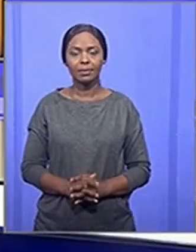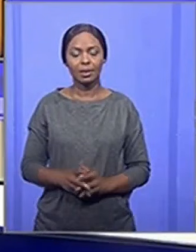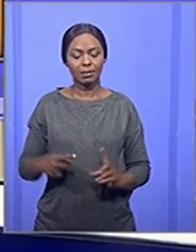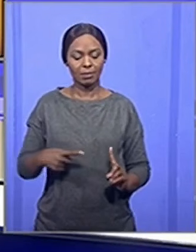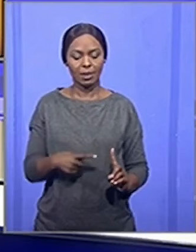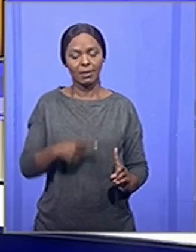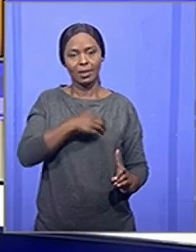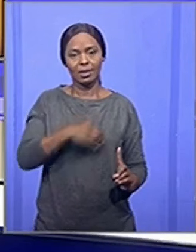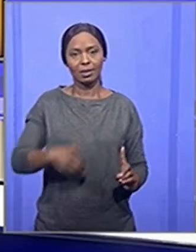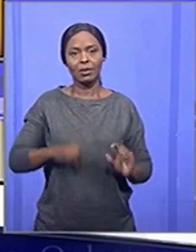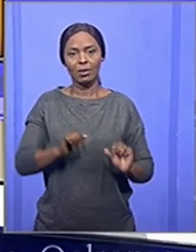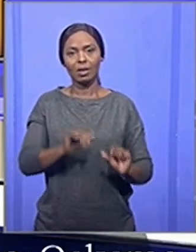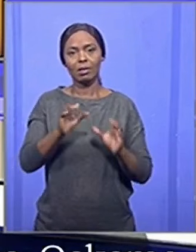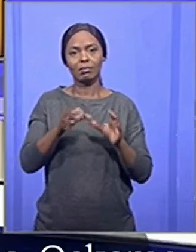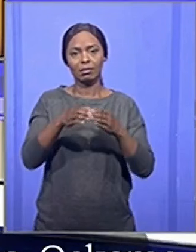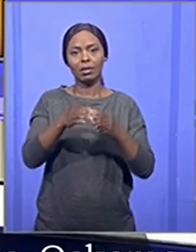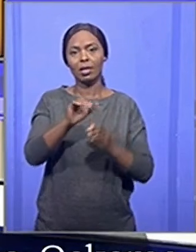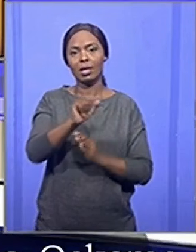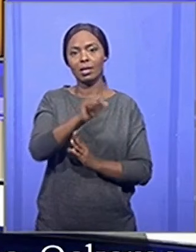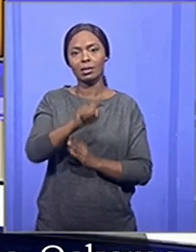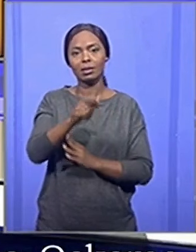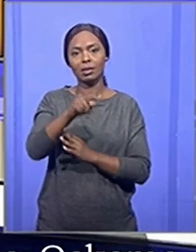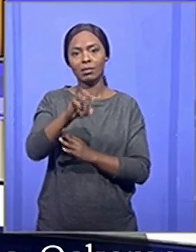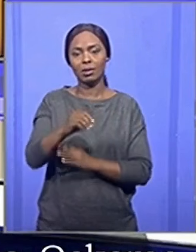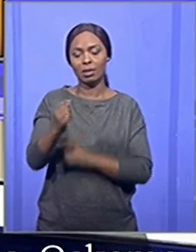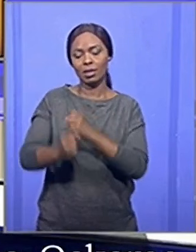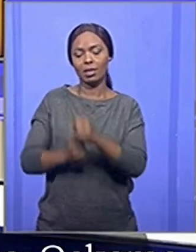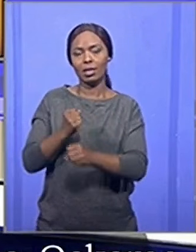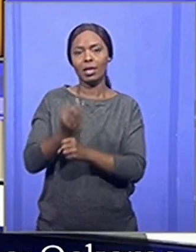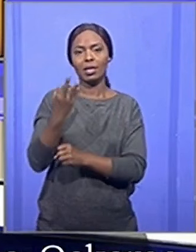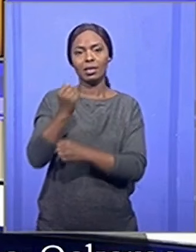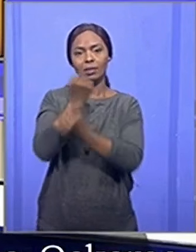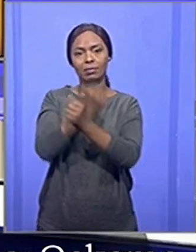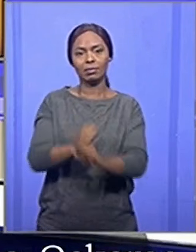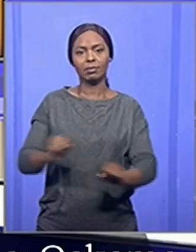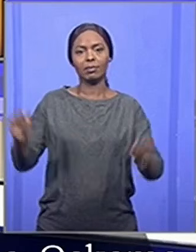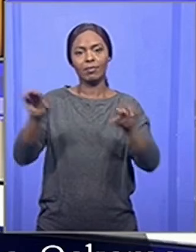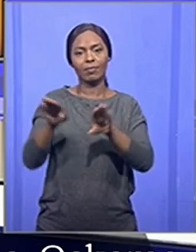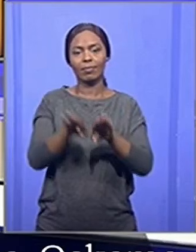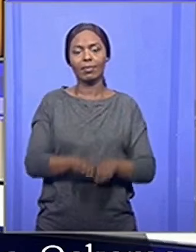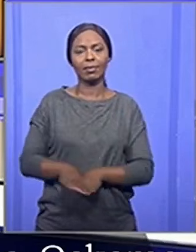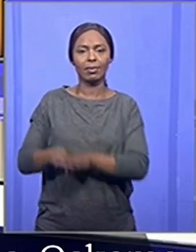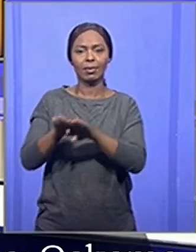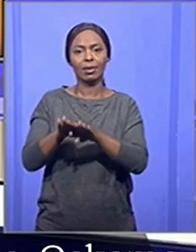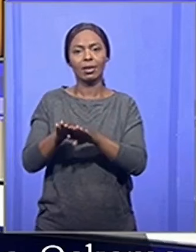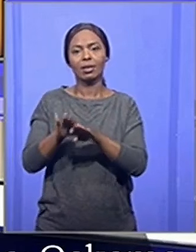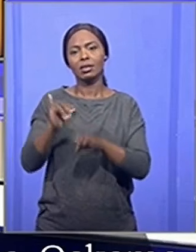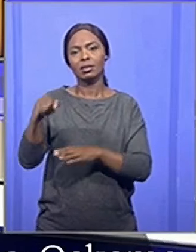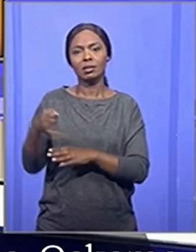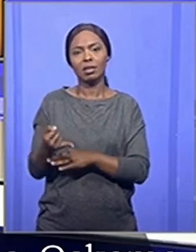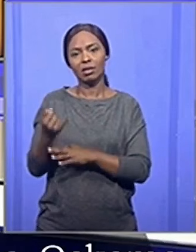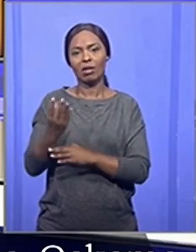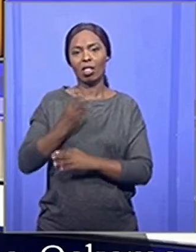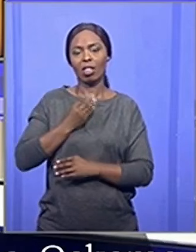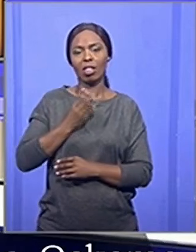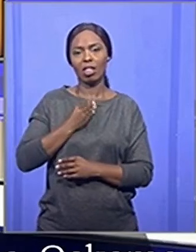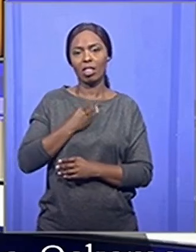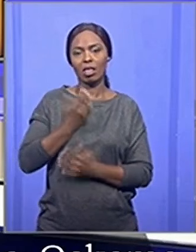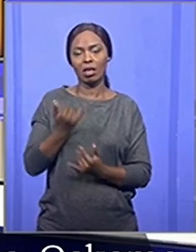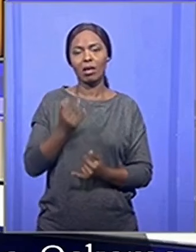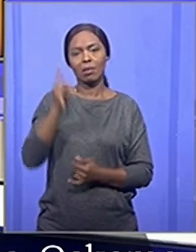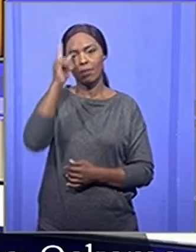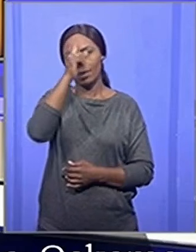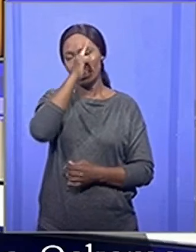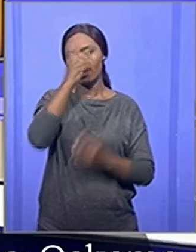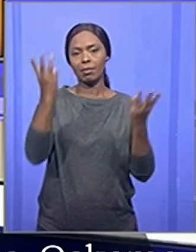Mopresidente wa Azapho Nelvis Qakema o re dilemo tse 30 tsa tokoloho le demokrasi e bile fela ho tlontlolla batho ba batsho ka ha ba ntse ba